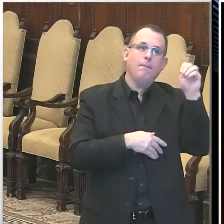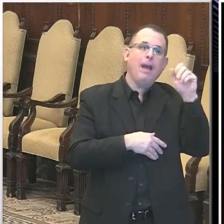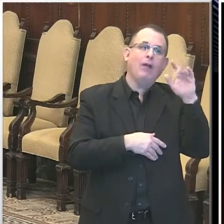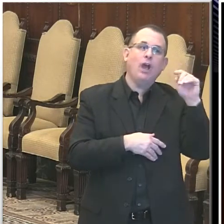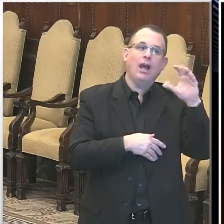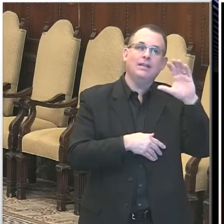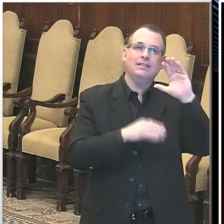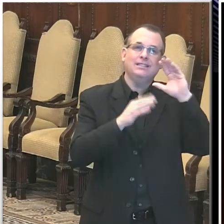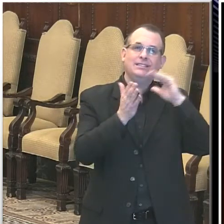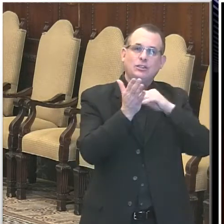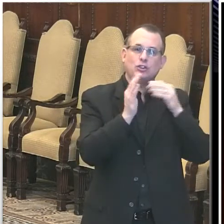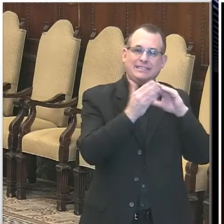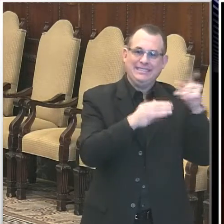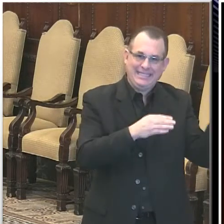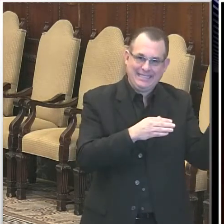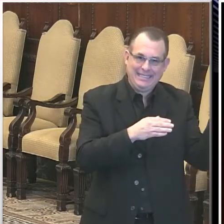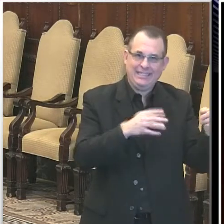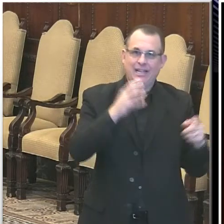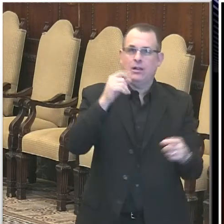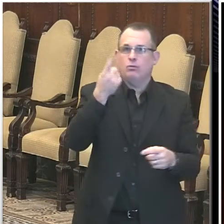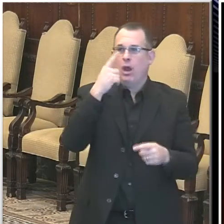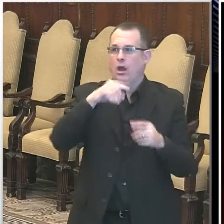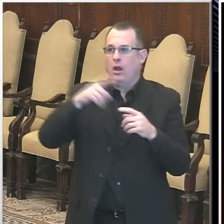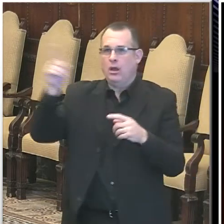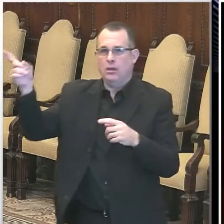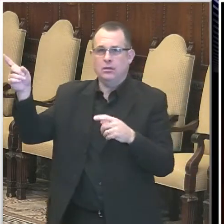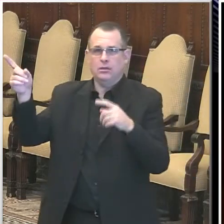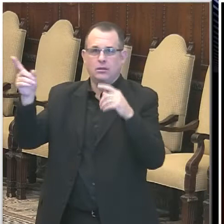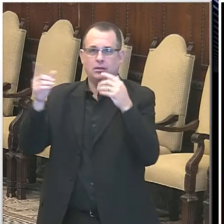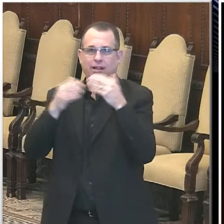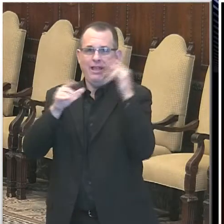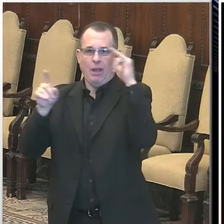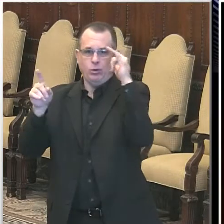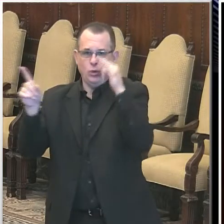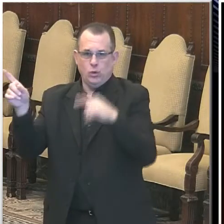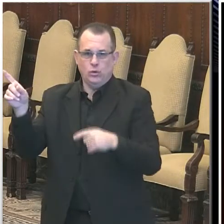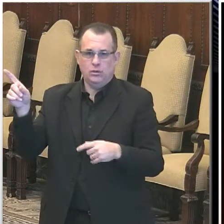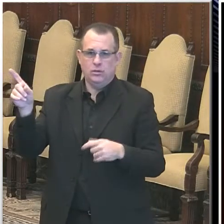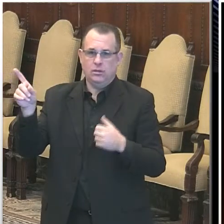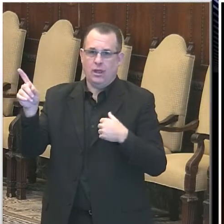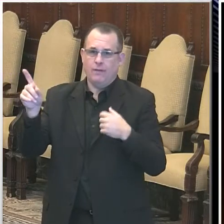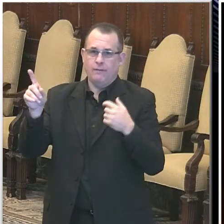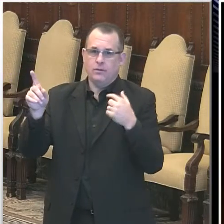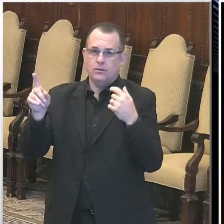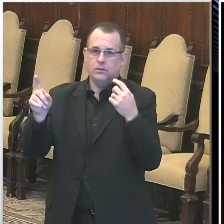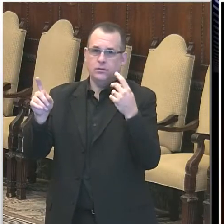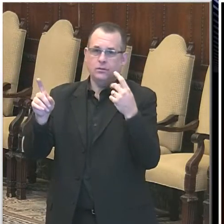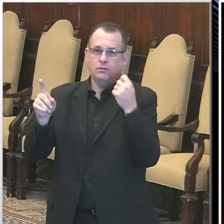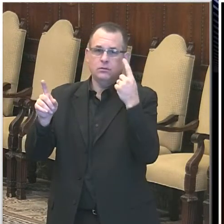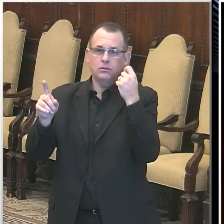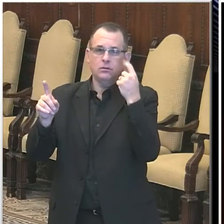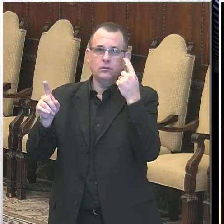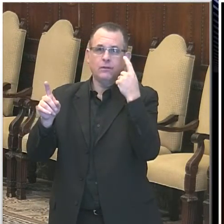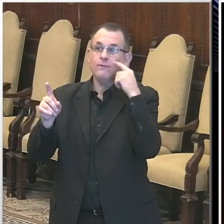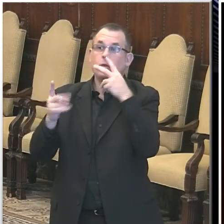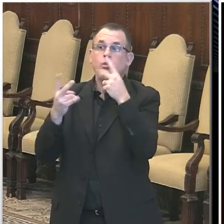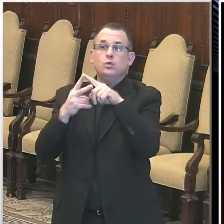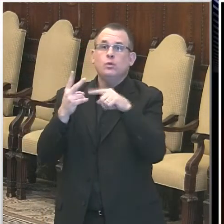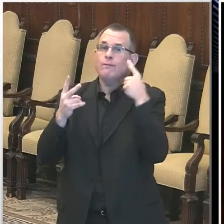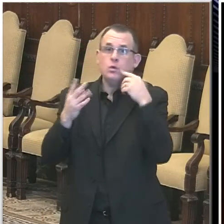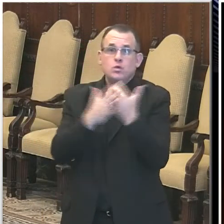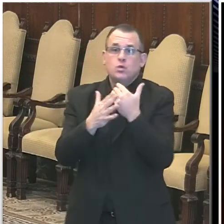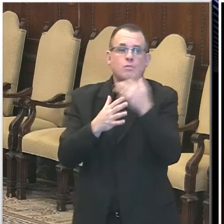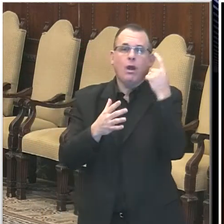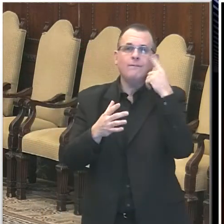International Airport. The 2 additional sites will be used for first responders who need quarantine or isolation. There are